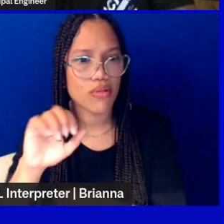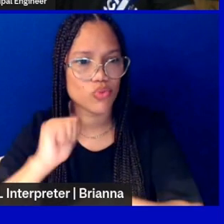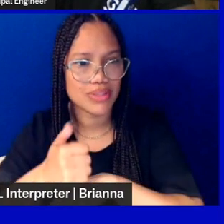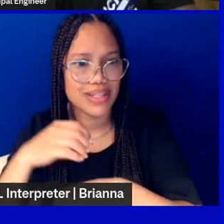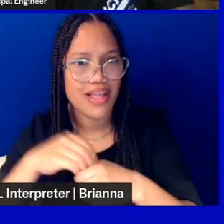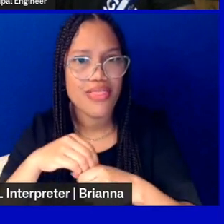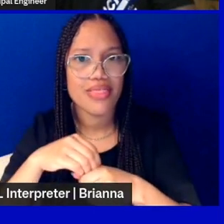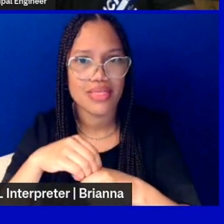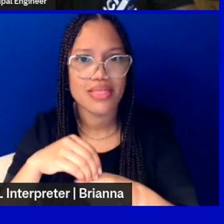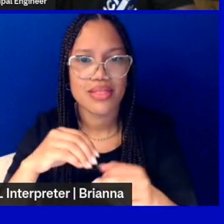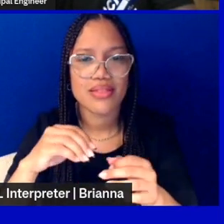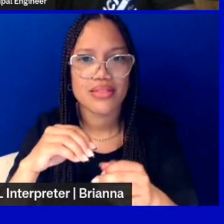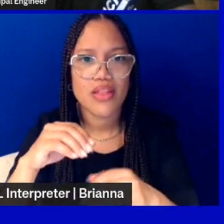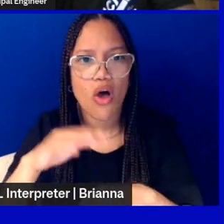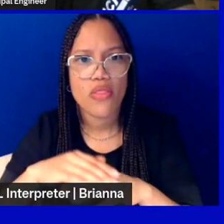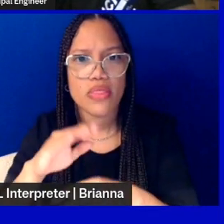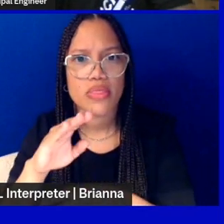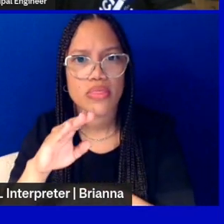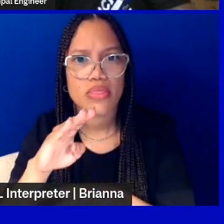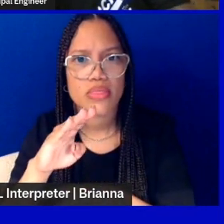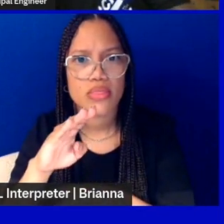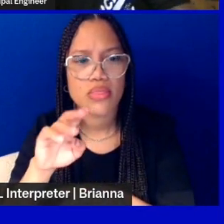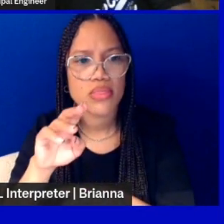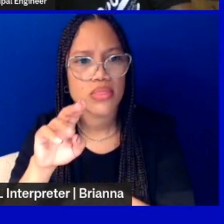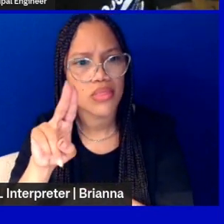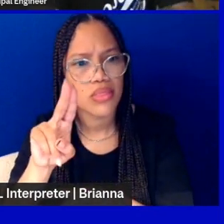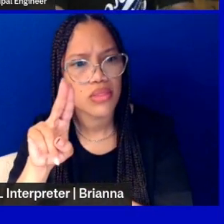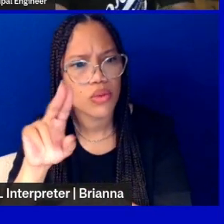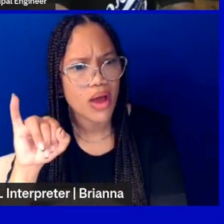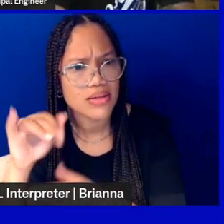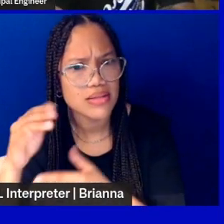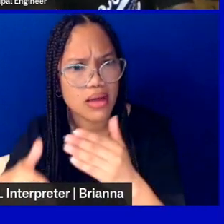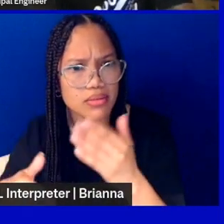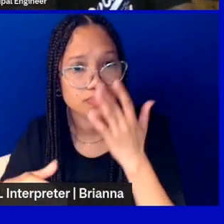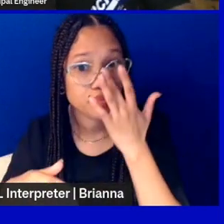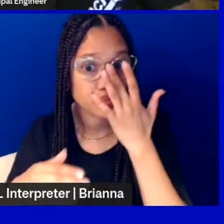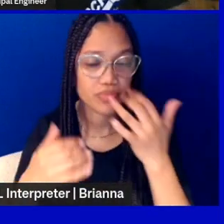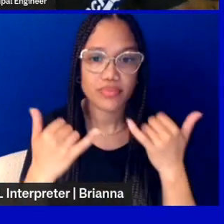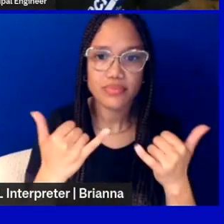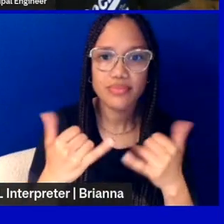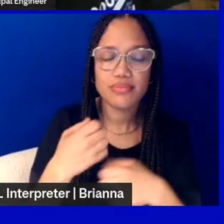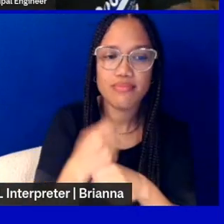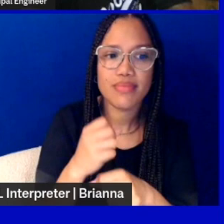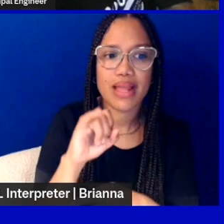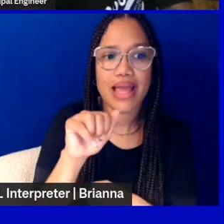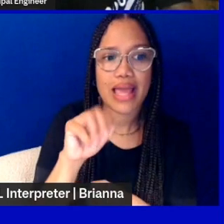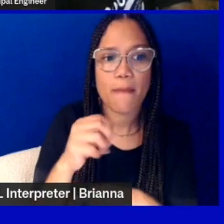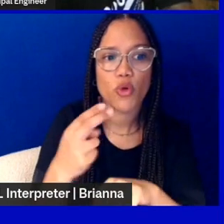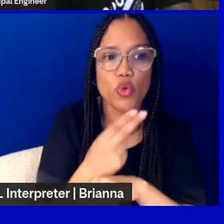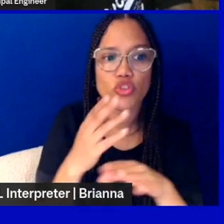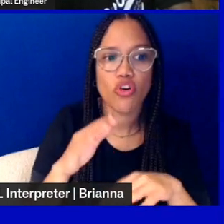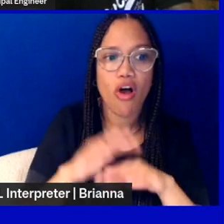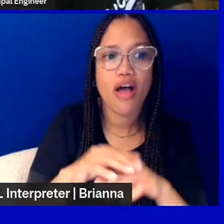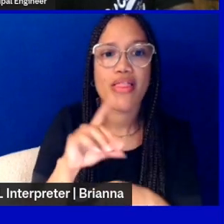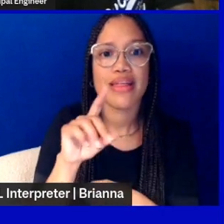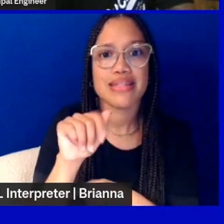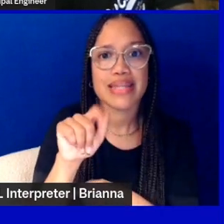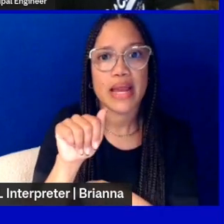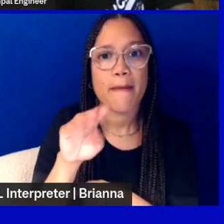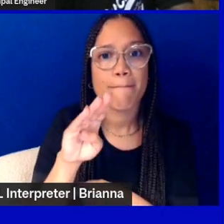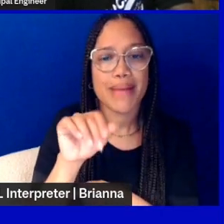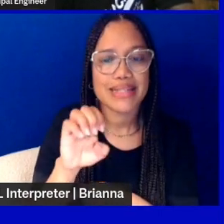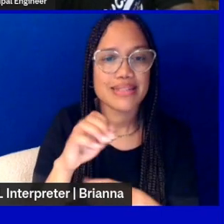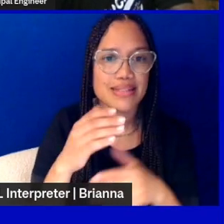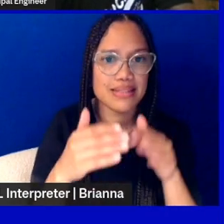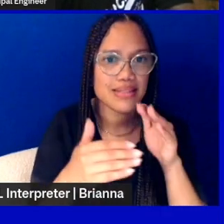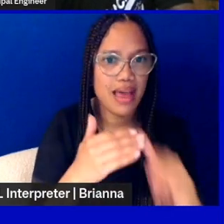So the next step that we have to do here is we need to create an IAM user on the AWS side. So I have already created, in the